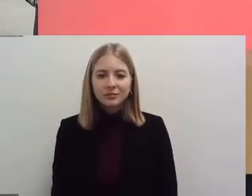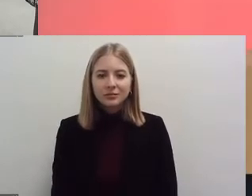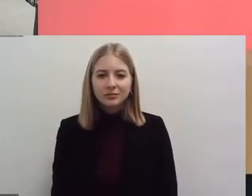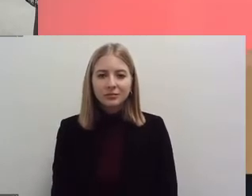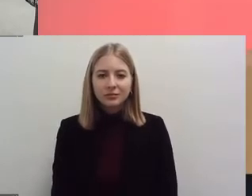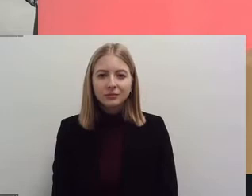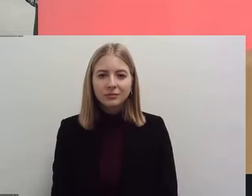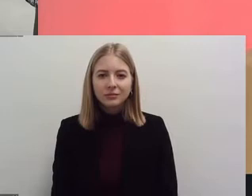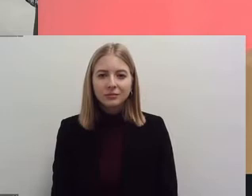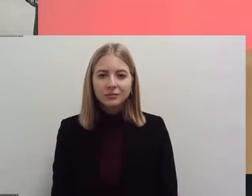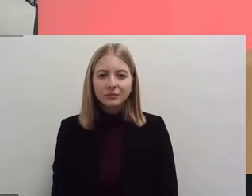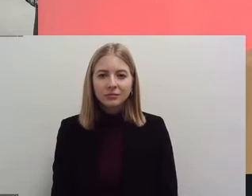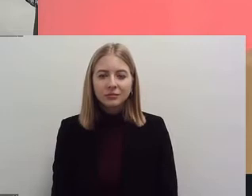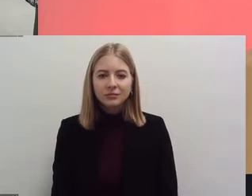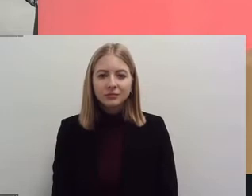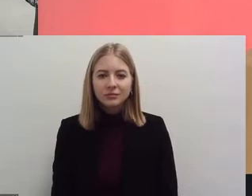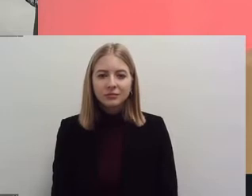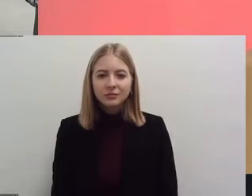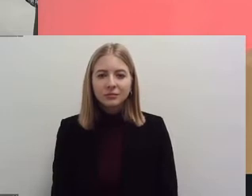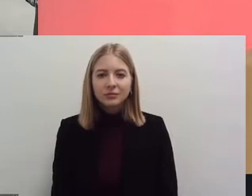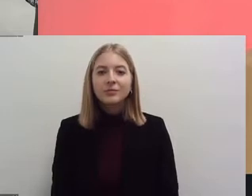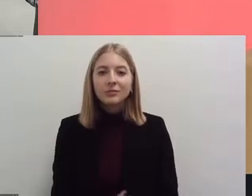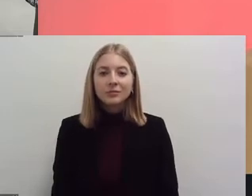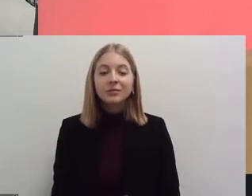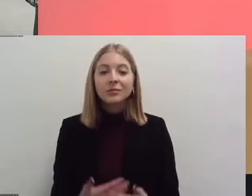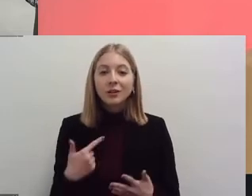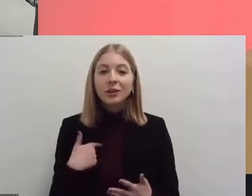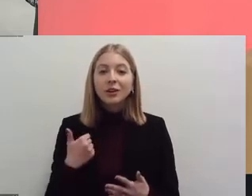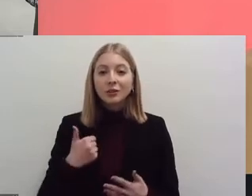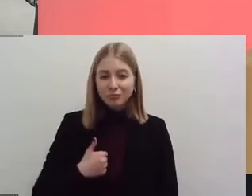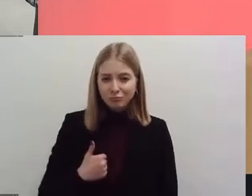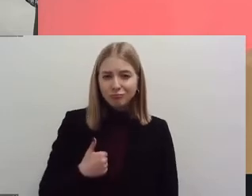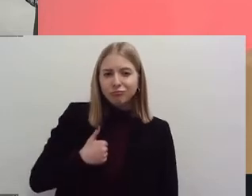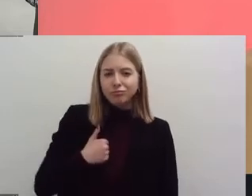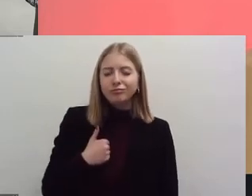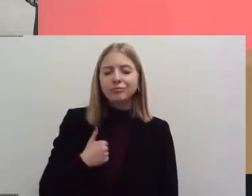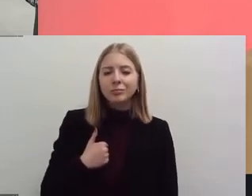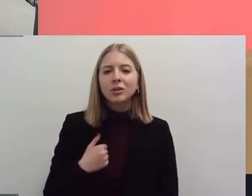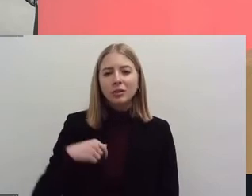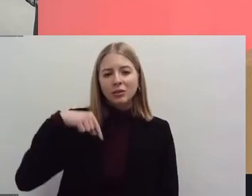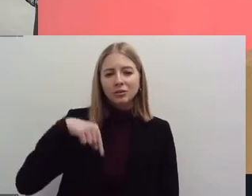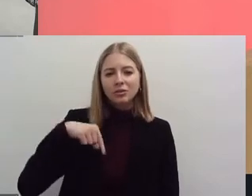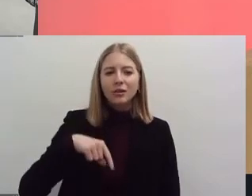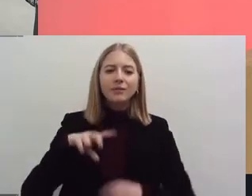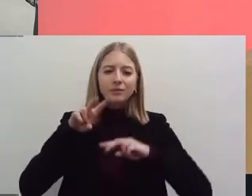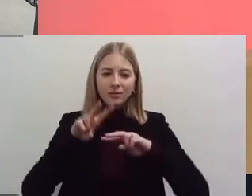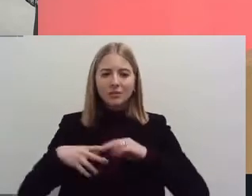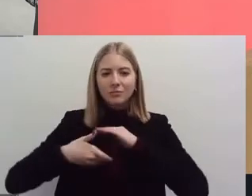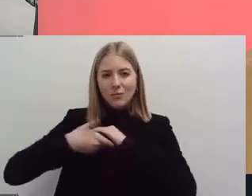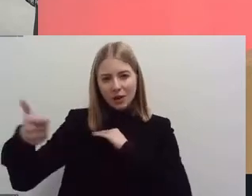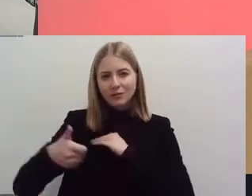It's an honor to be here and the joy through all this conference, and let me introduce you a little bit about our